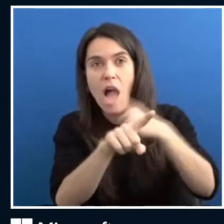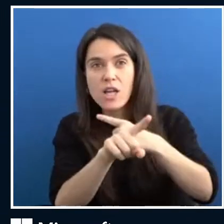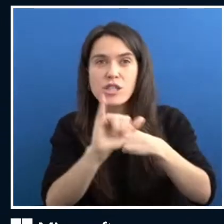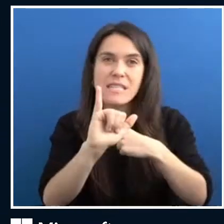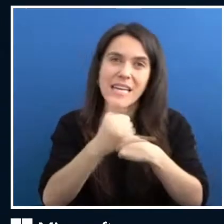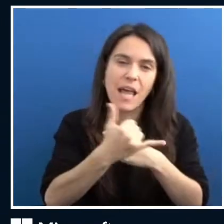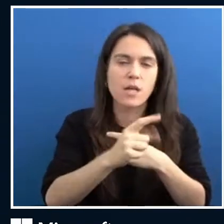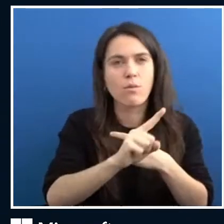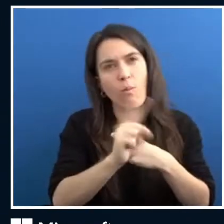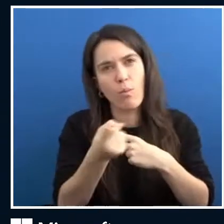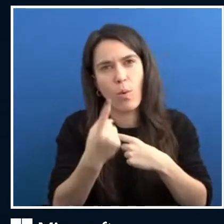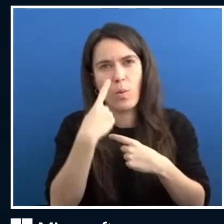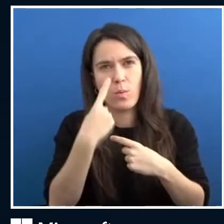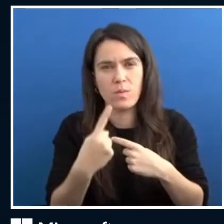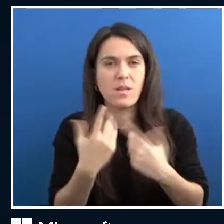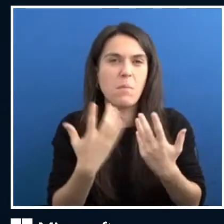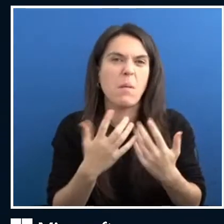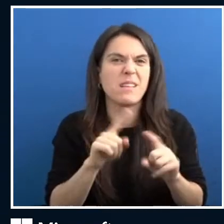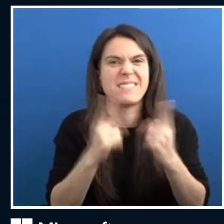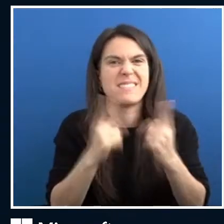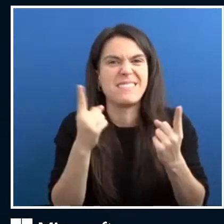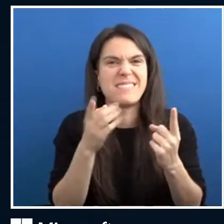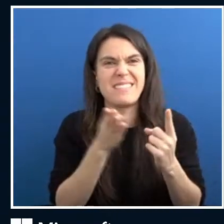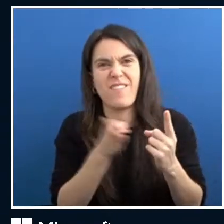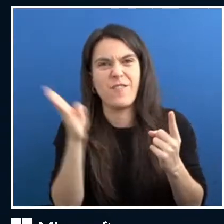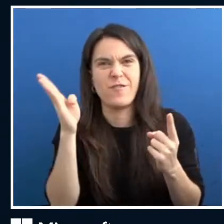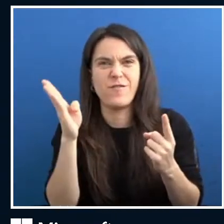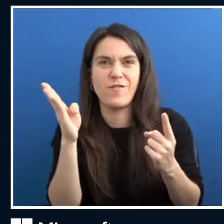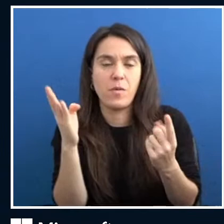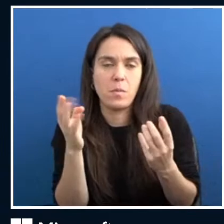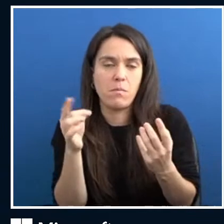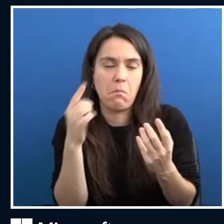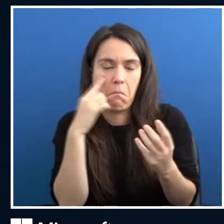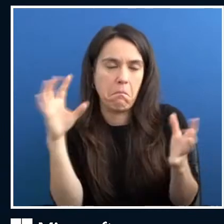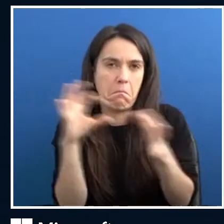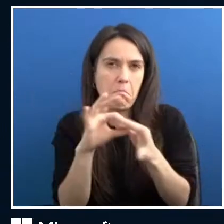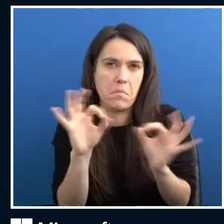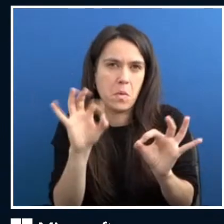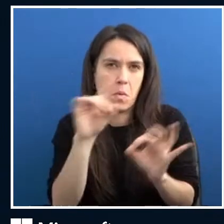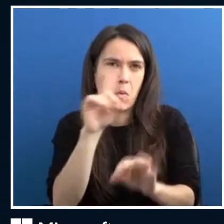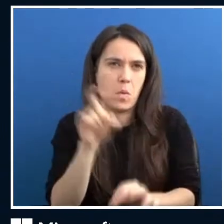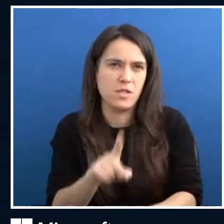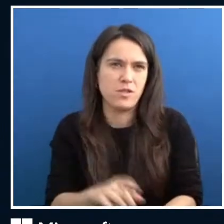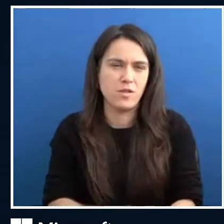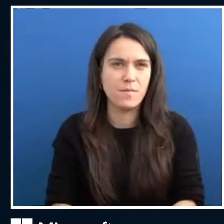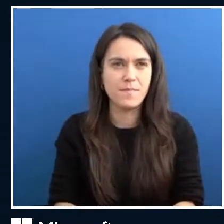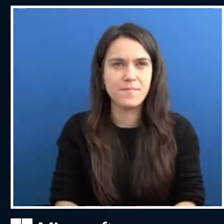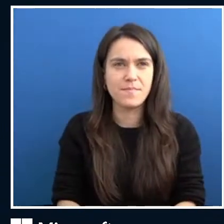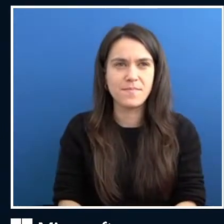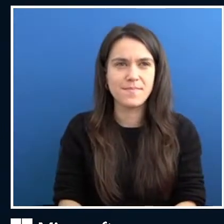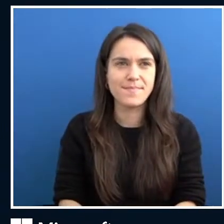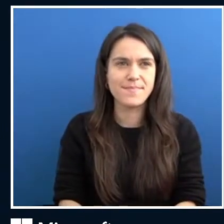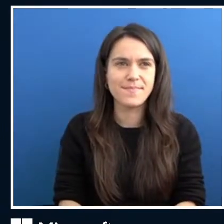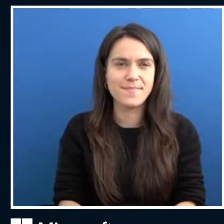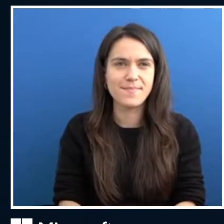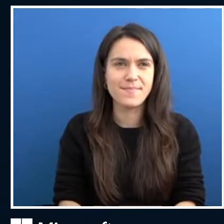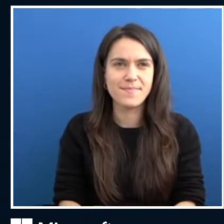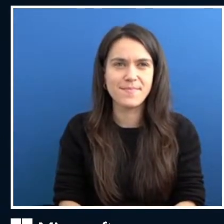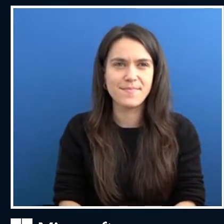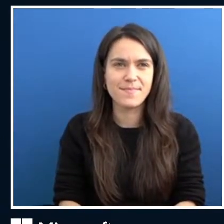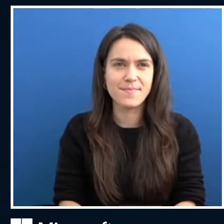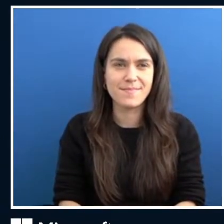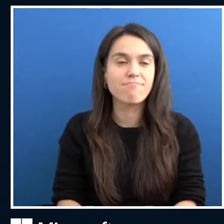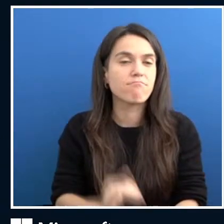type of glitch in it, it would not give it as a question at all, a question with a pair. Yeah, actually, you can also use the cognitive service for